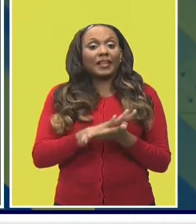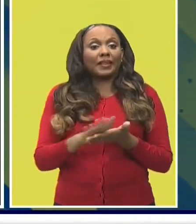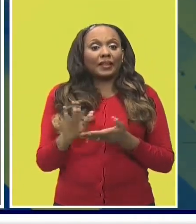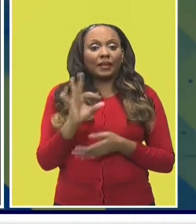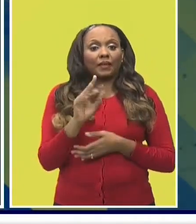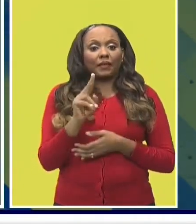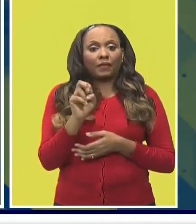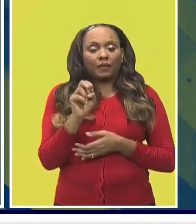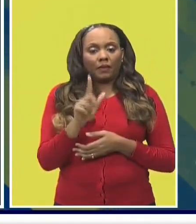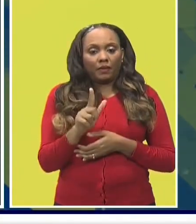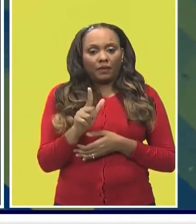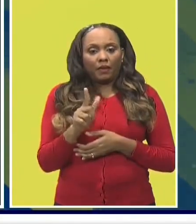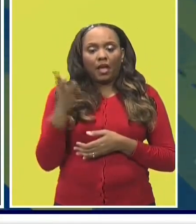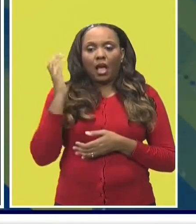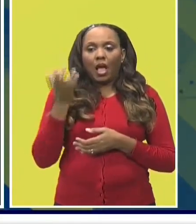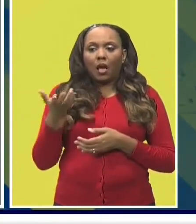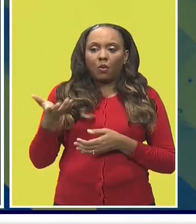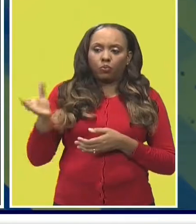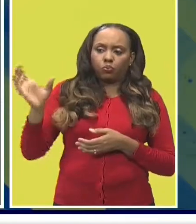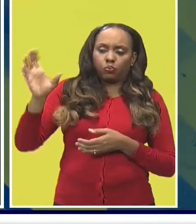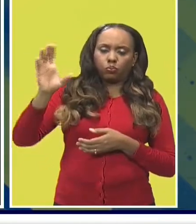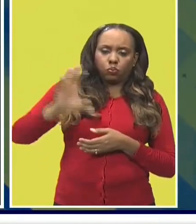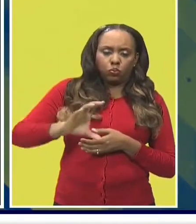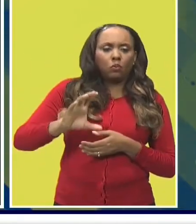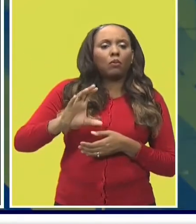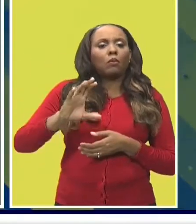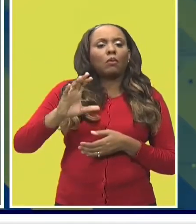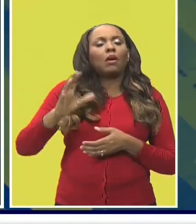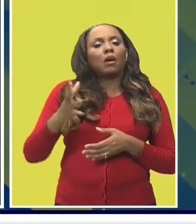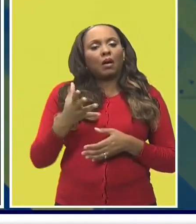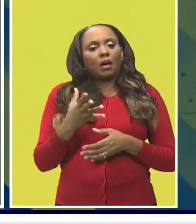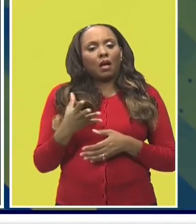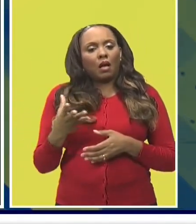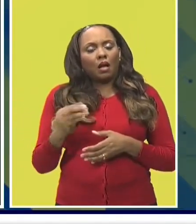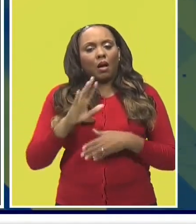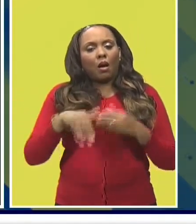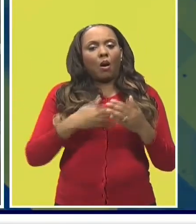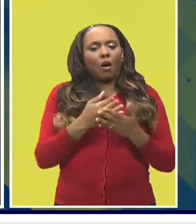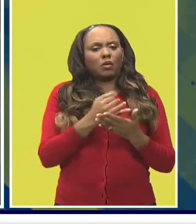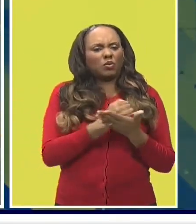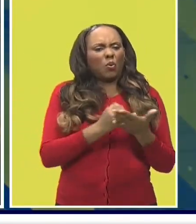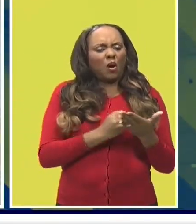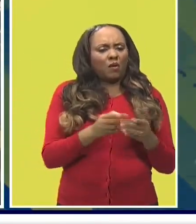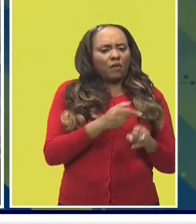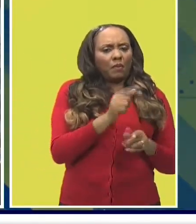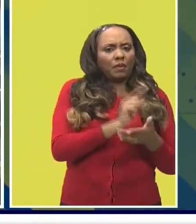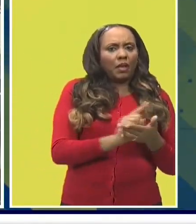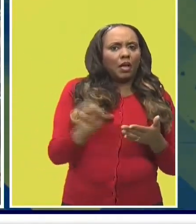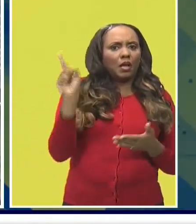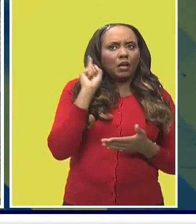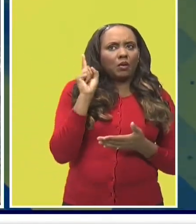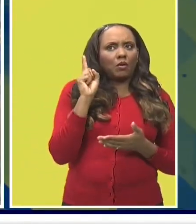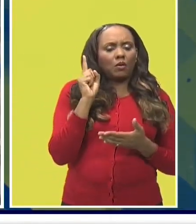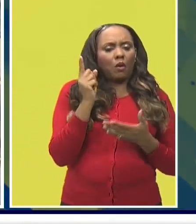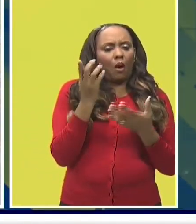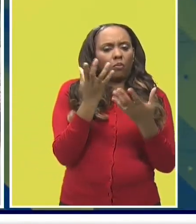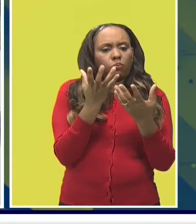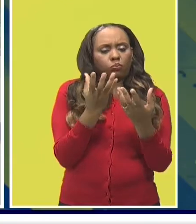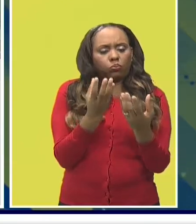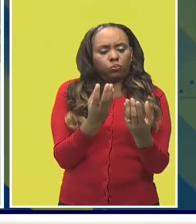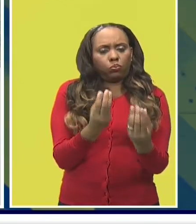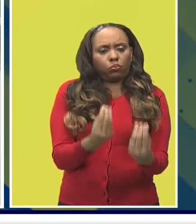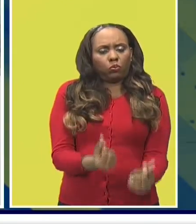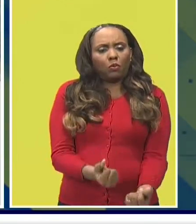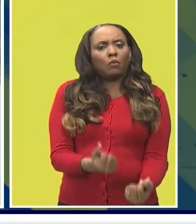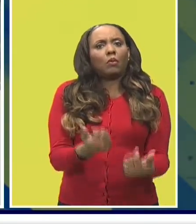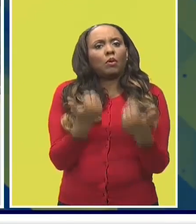that will dilute what we currently have in the system. What we'll be doing, we have been managing with it for the last couple of